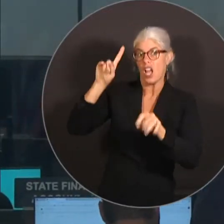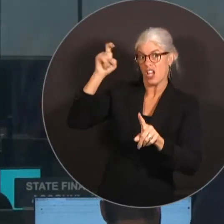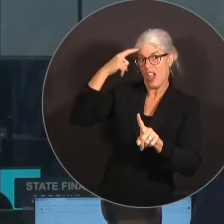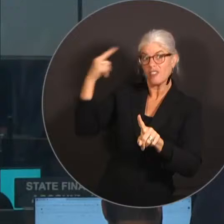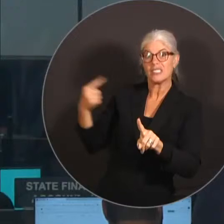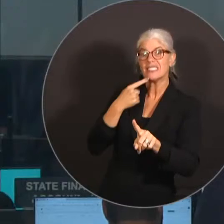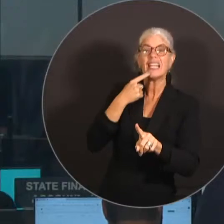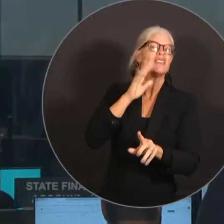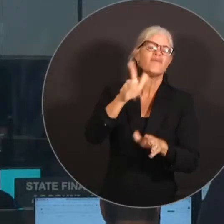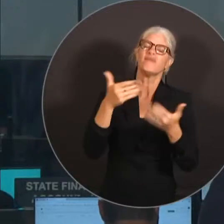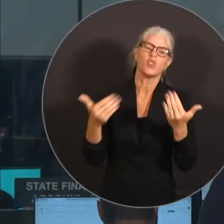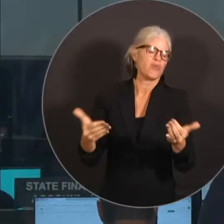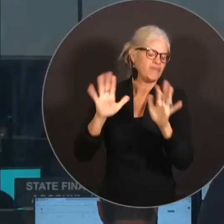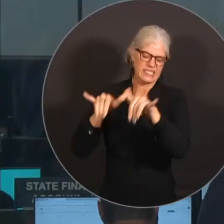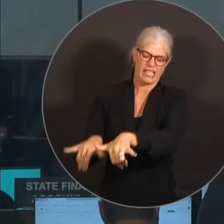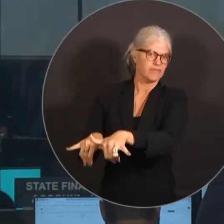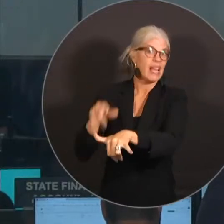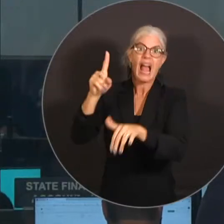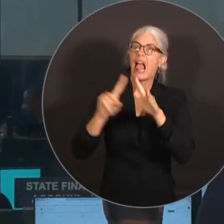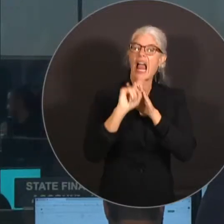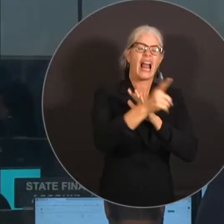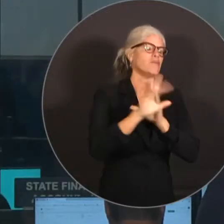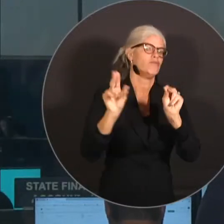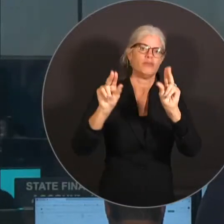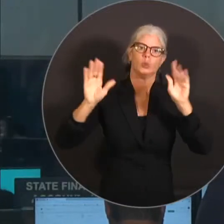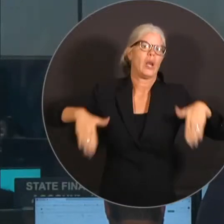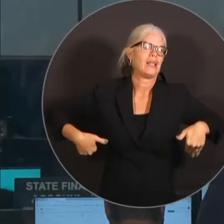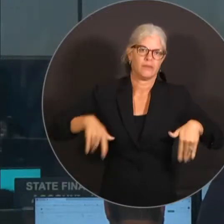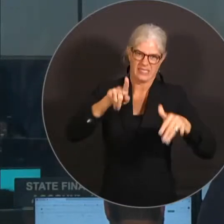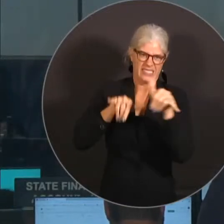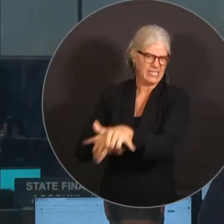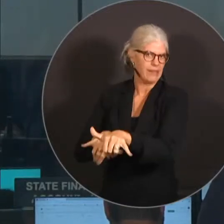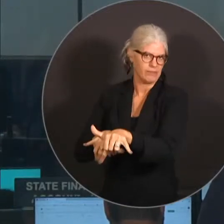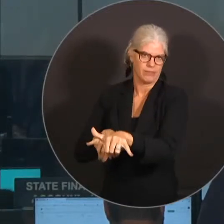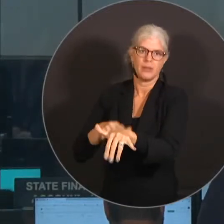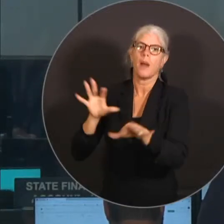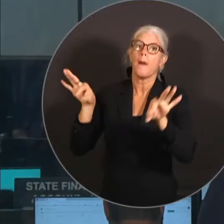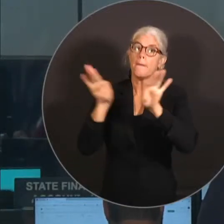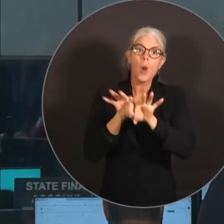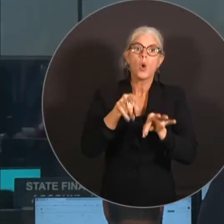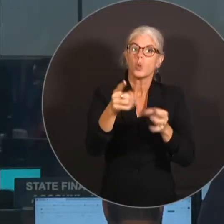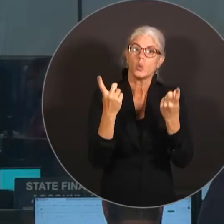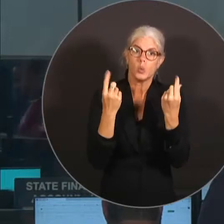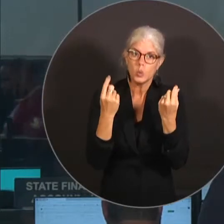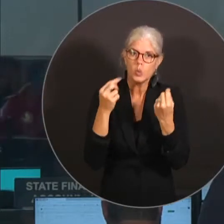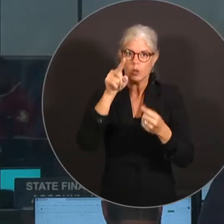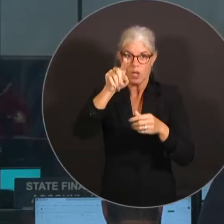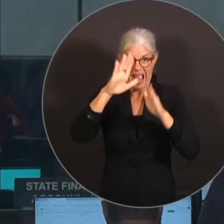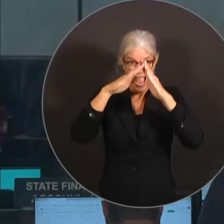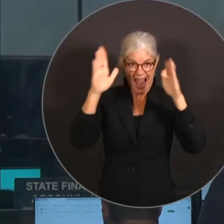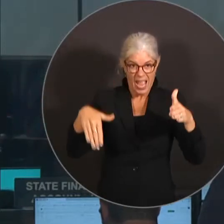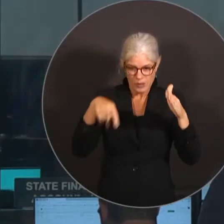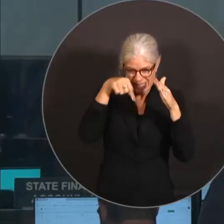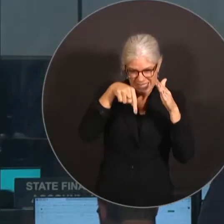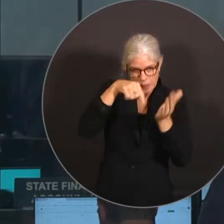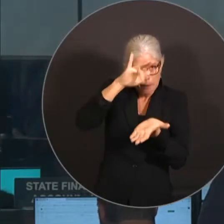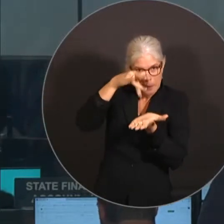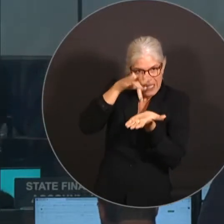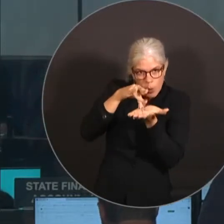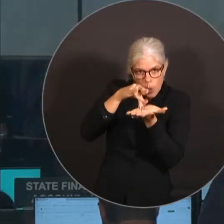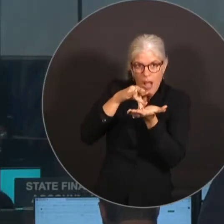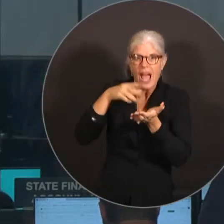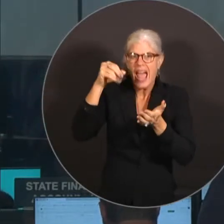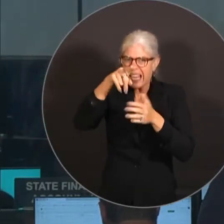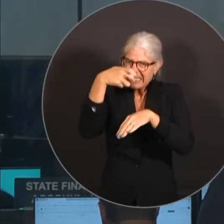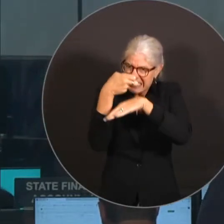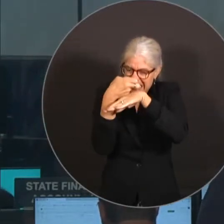inside, stay safe, and stay put. Make sure that you're getting to a central area of your home, that you're getting as low as you possibly can.